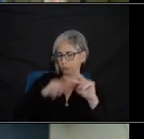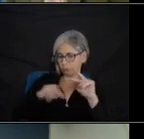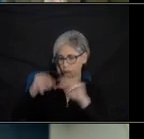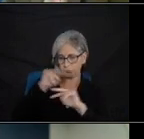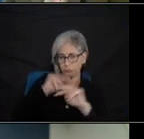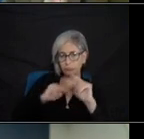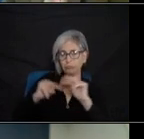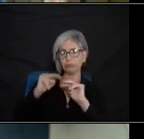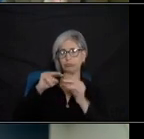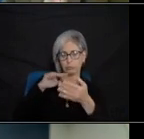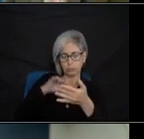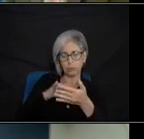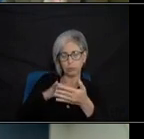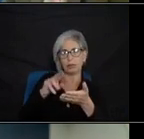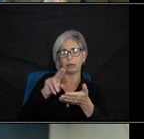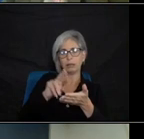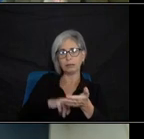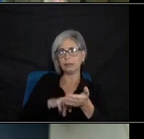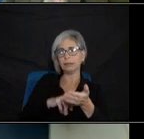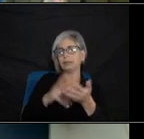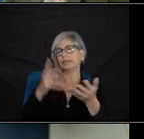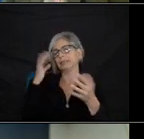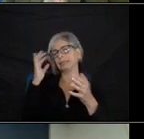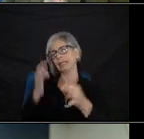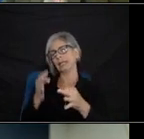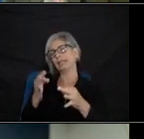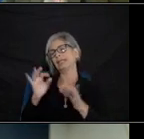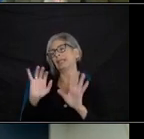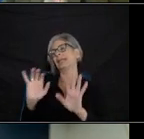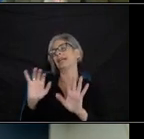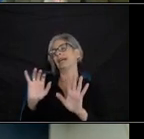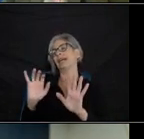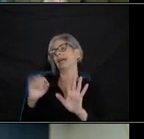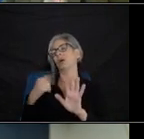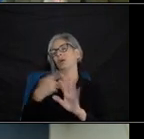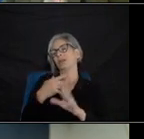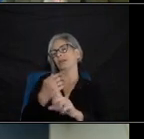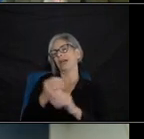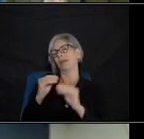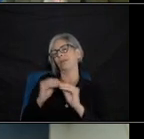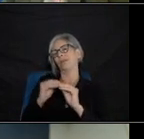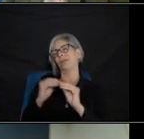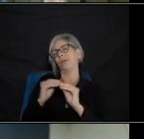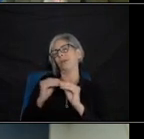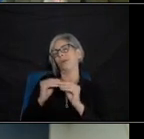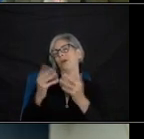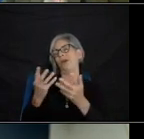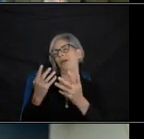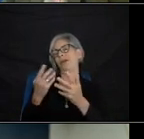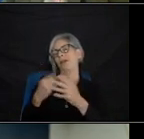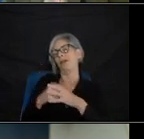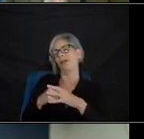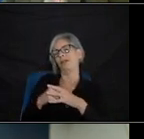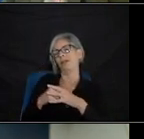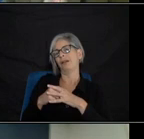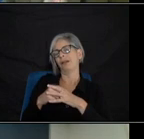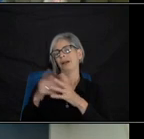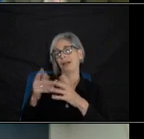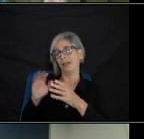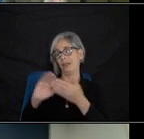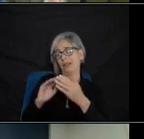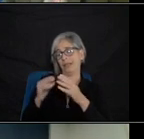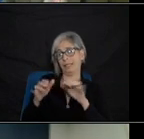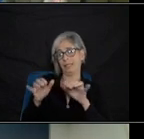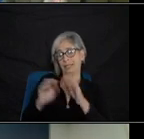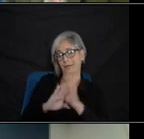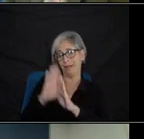and decide, oh, you know what? We should have required more in terms of drainage. Mr. Developer,